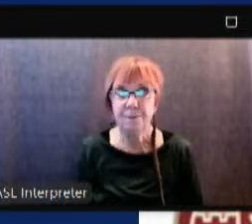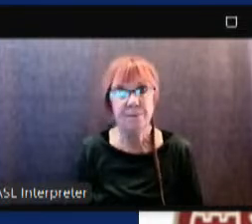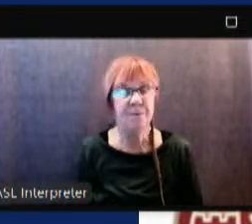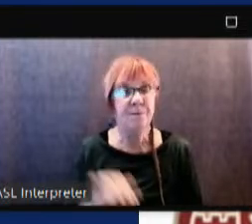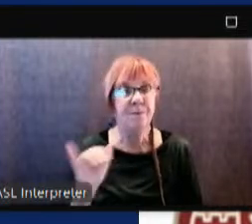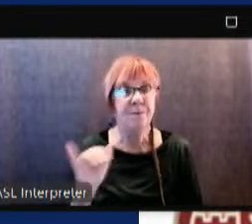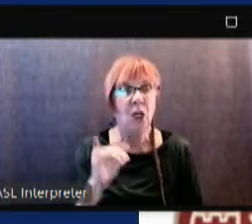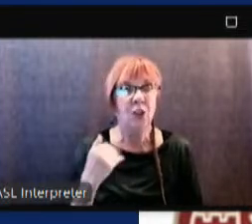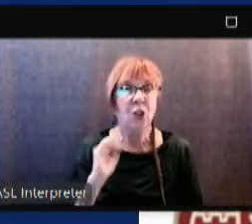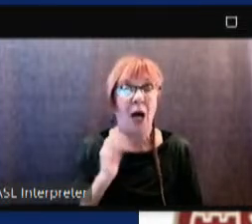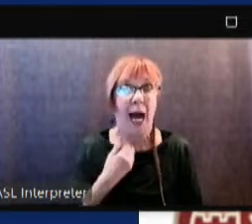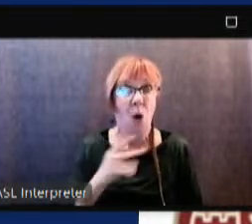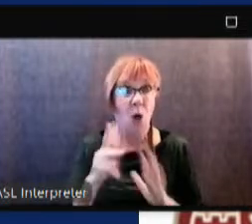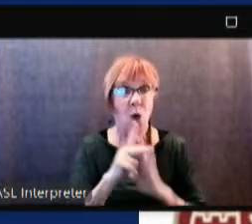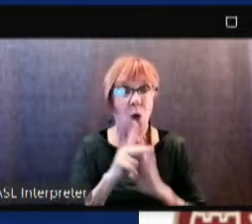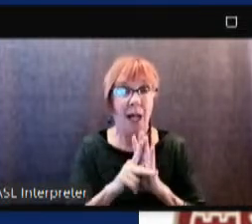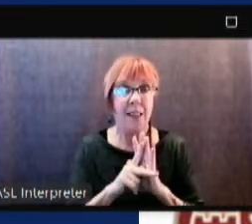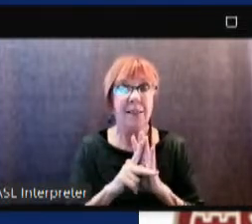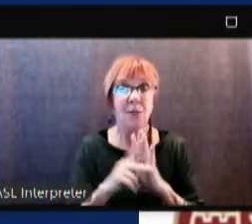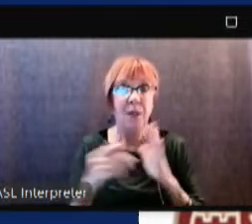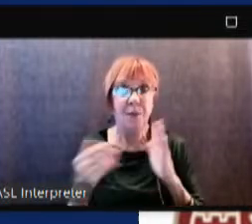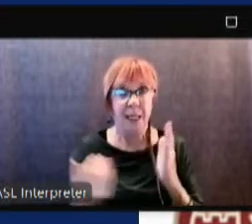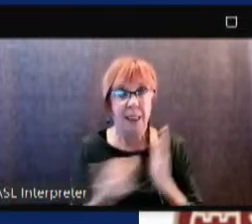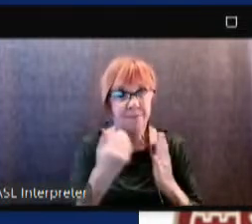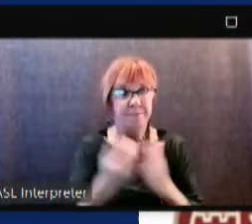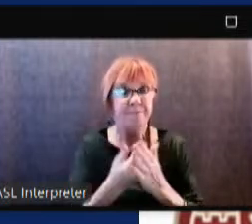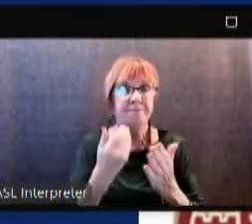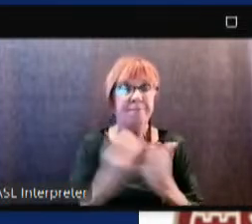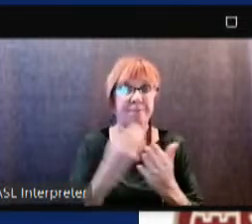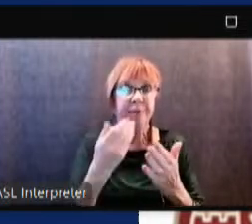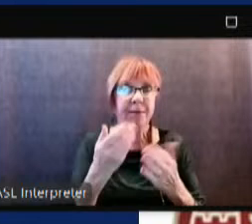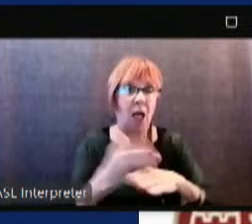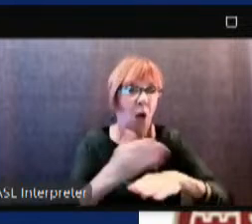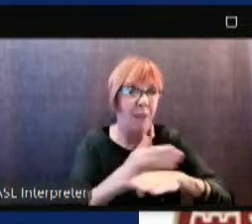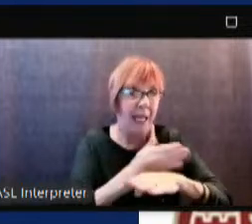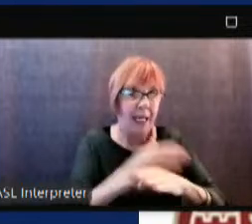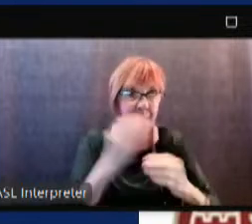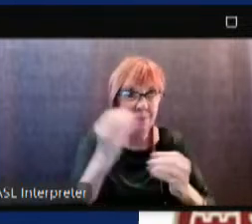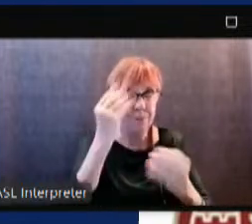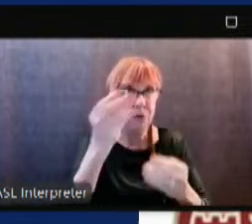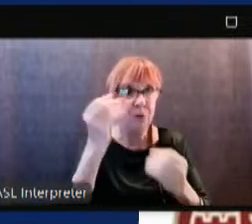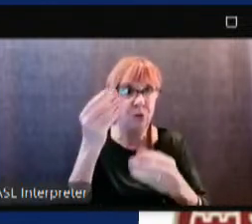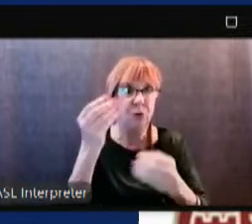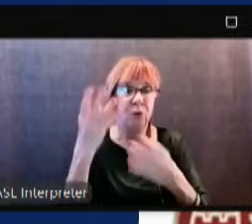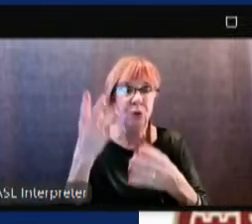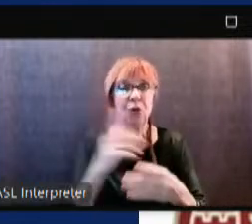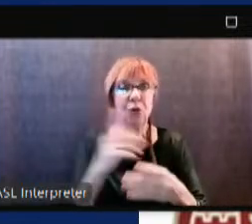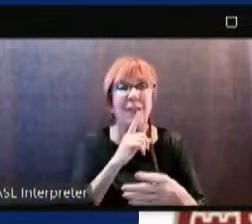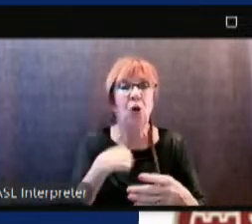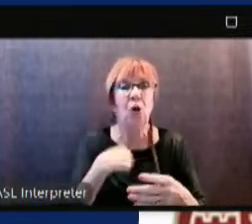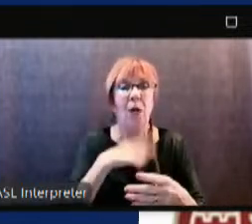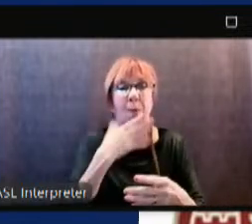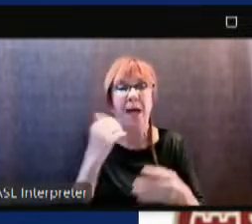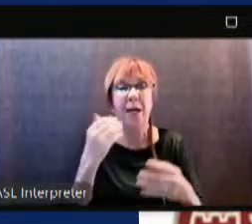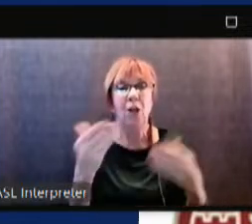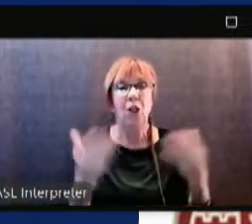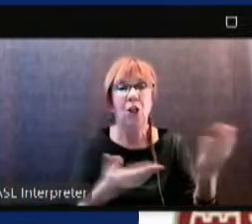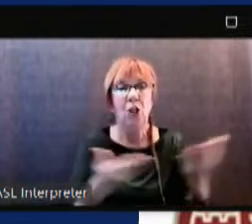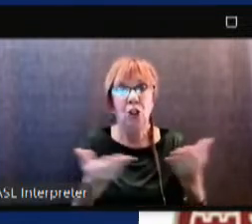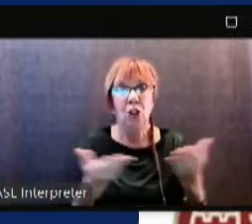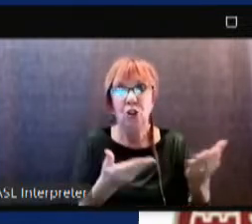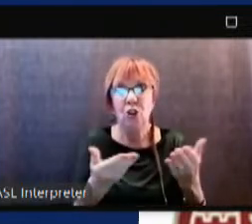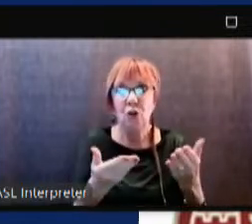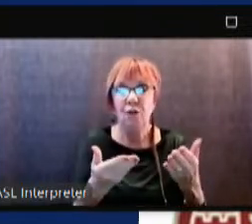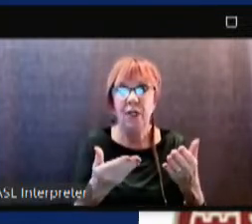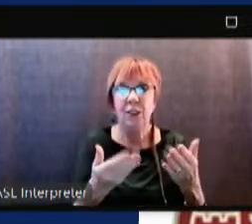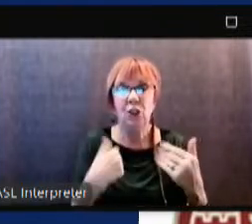updating our policy to make sure, and our teams to make sure that we are better serving the community. So we have hired more local